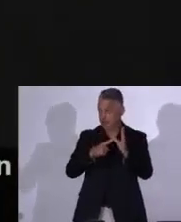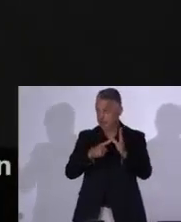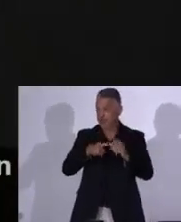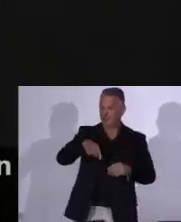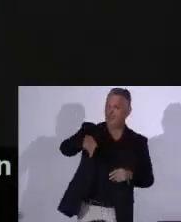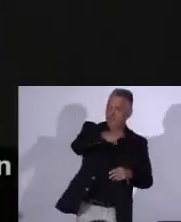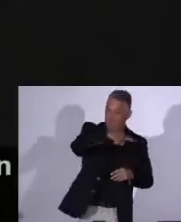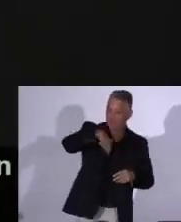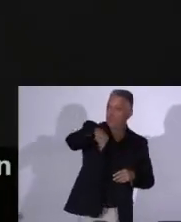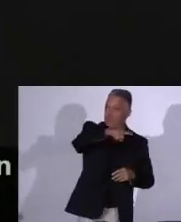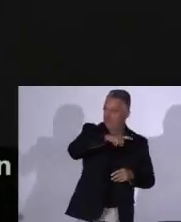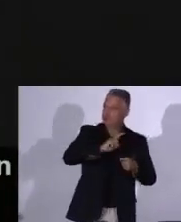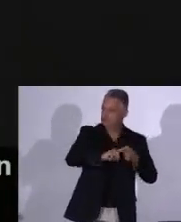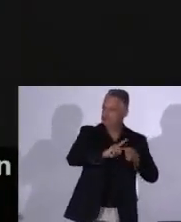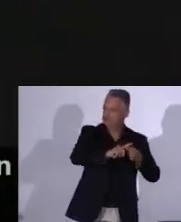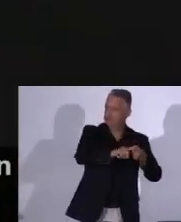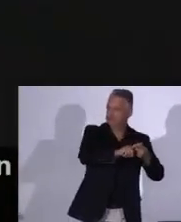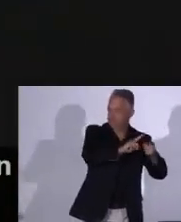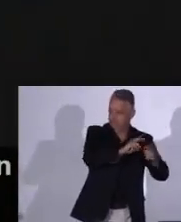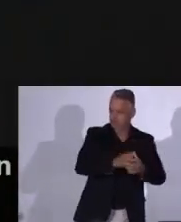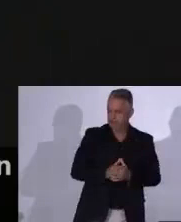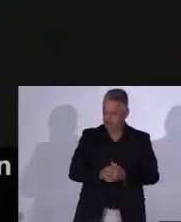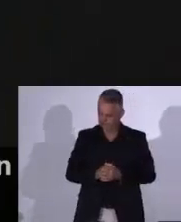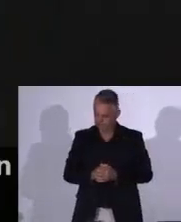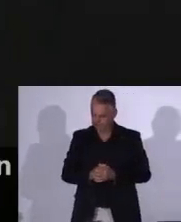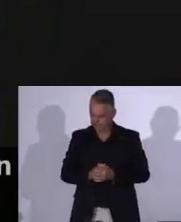and can continue to foster.